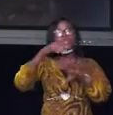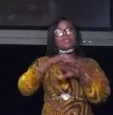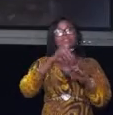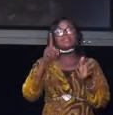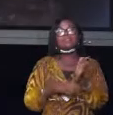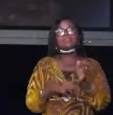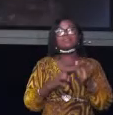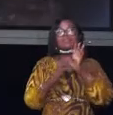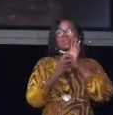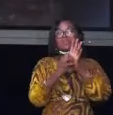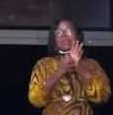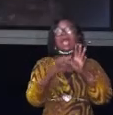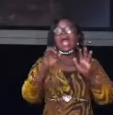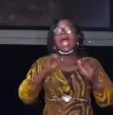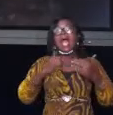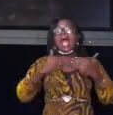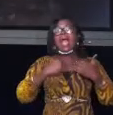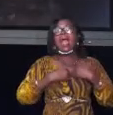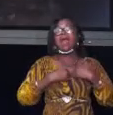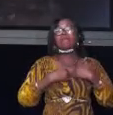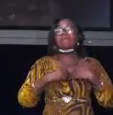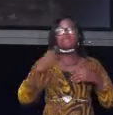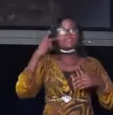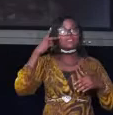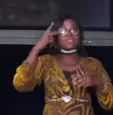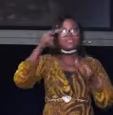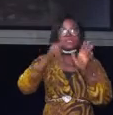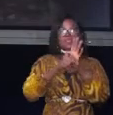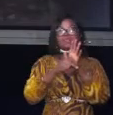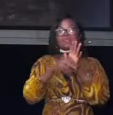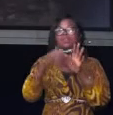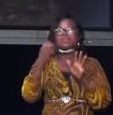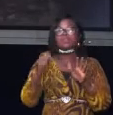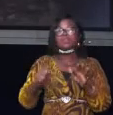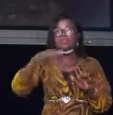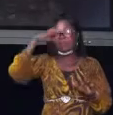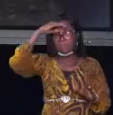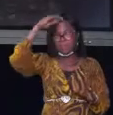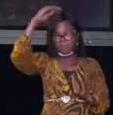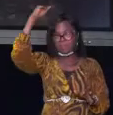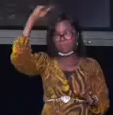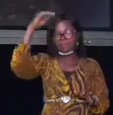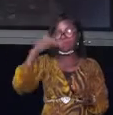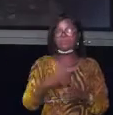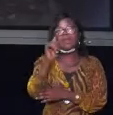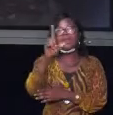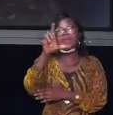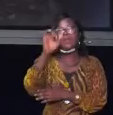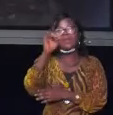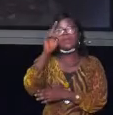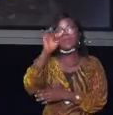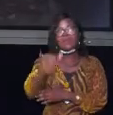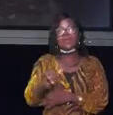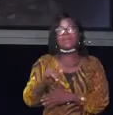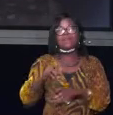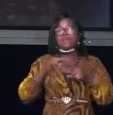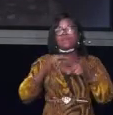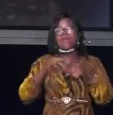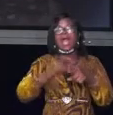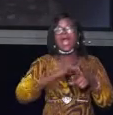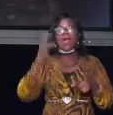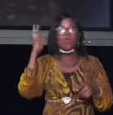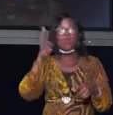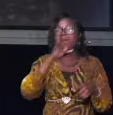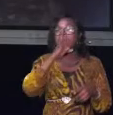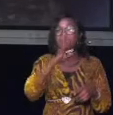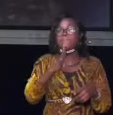these examples. I have seen the man. I have seen the man. I will be going to